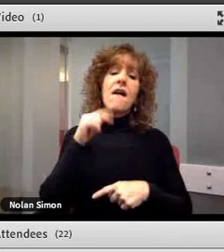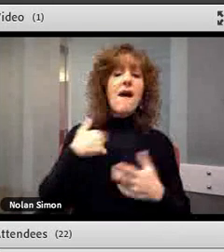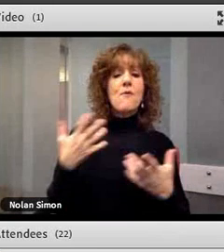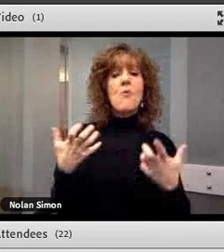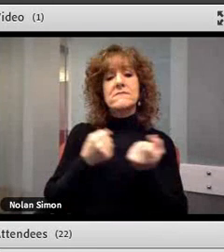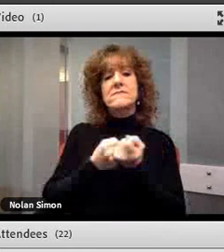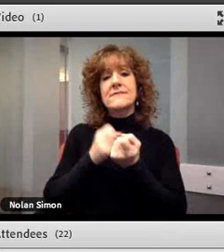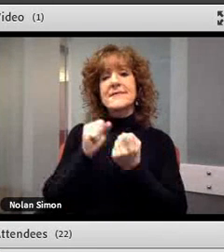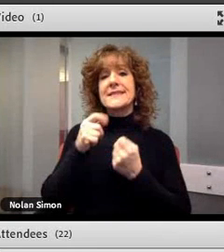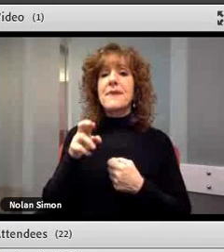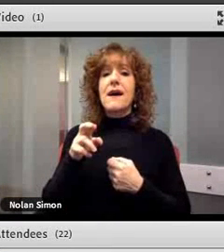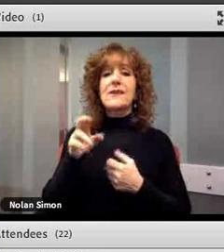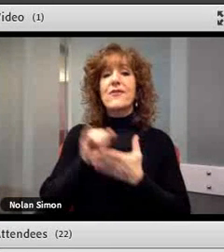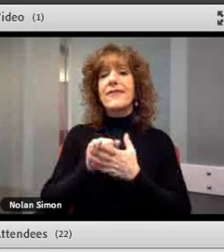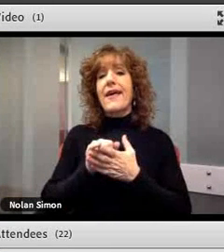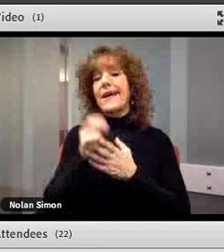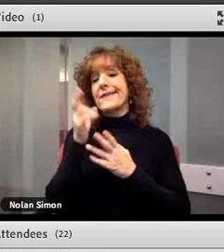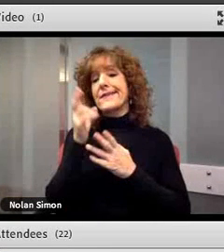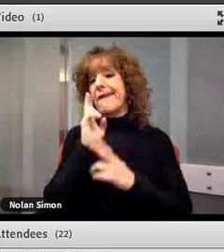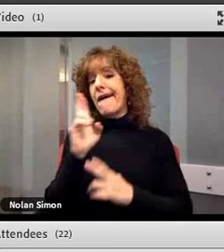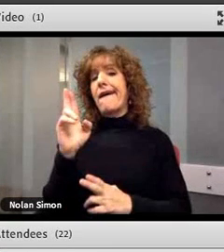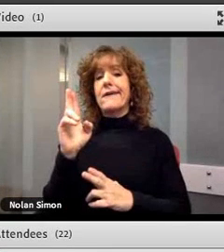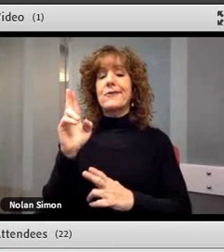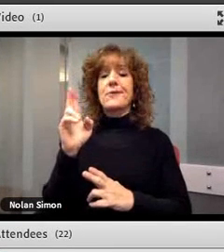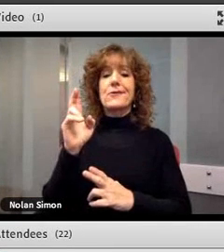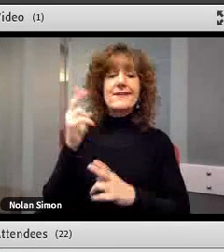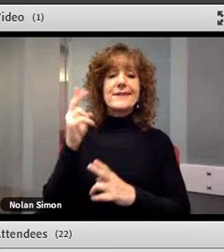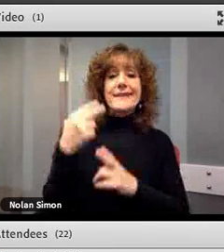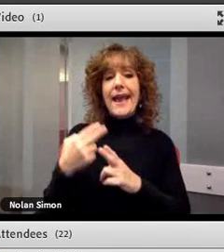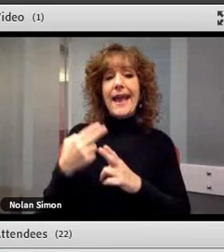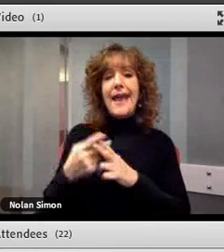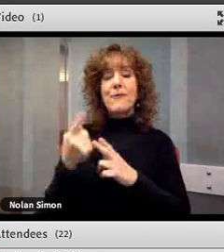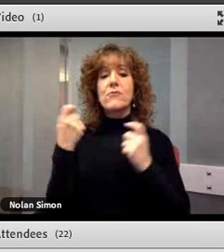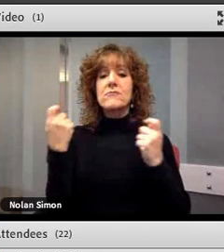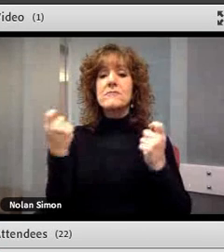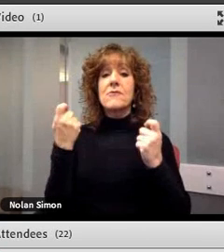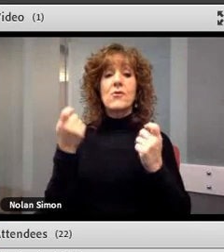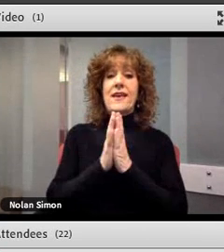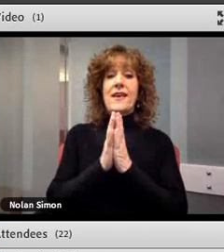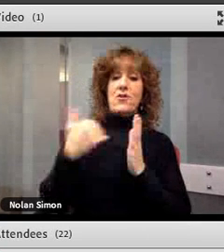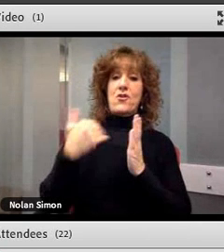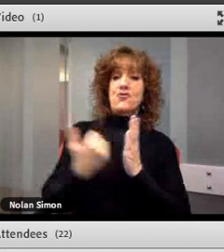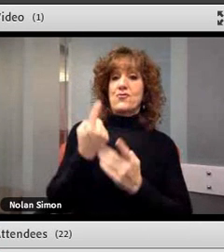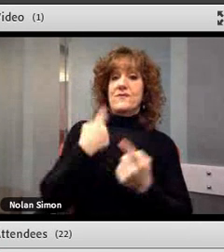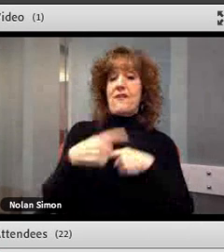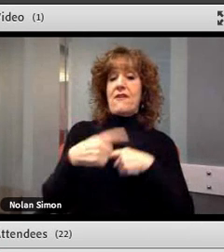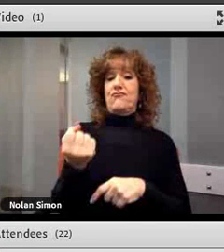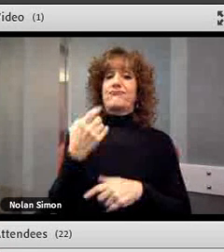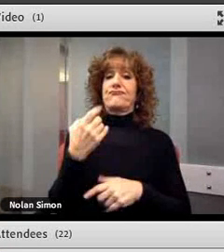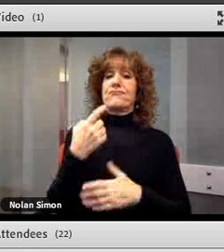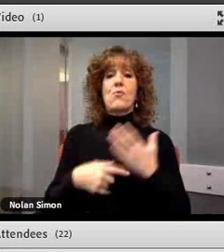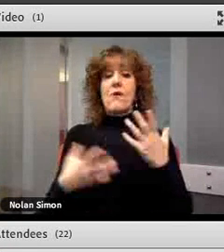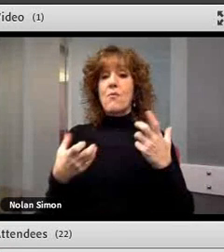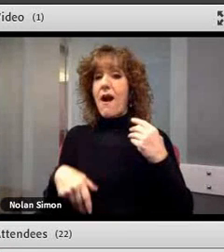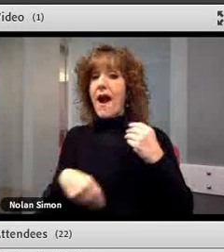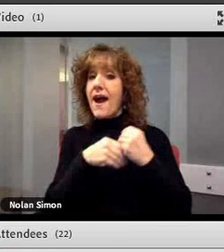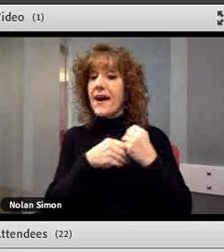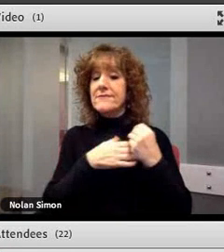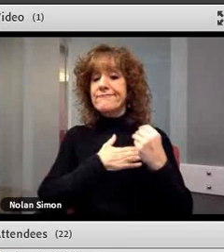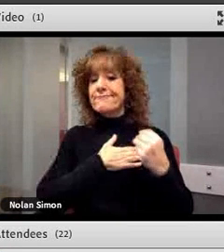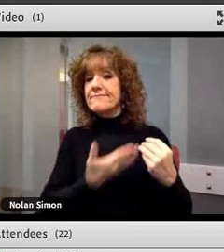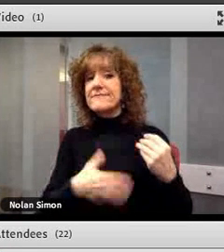somebody's name or in honor of an occasion, or you can even request a new sign. Let us know what you want us to add, and we'll add it to the database and